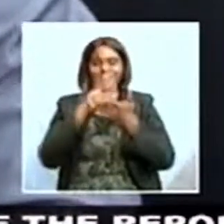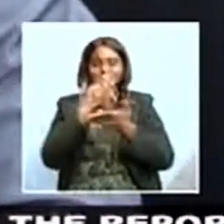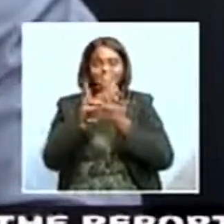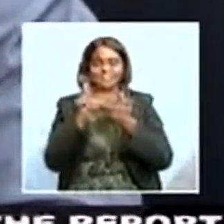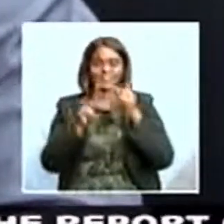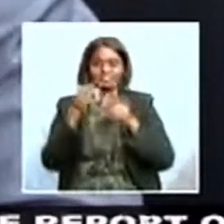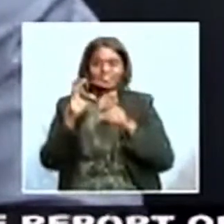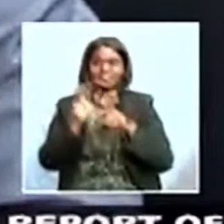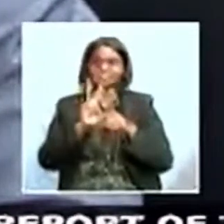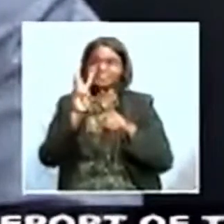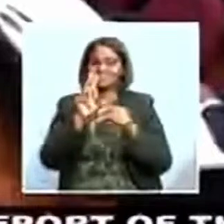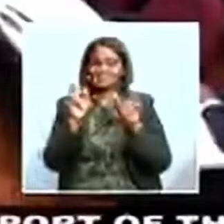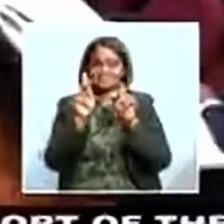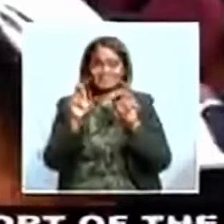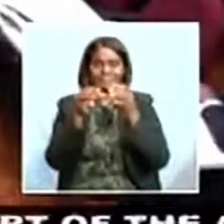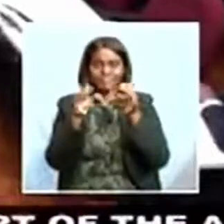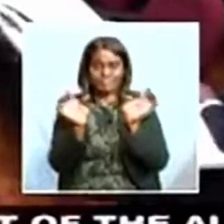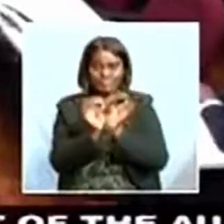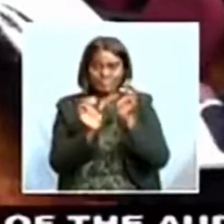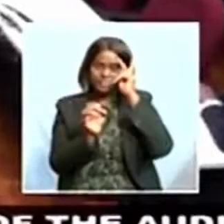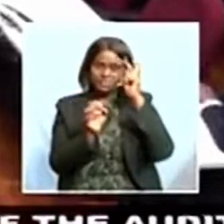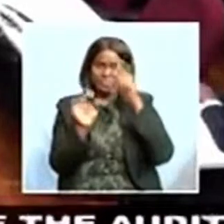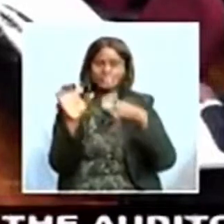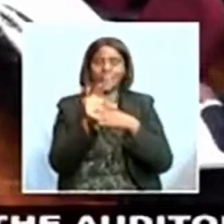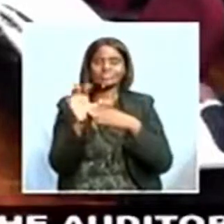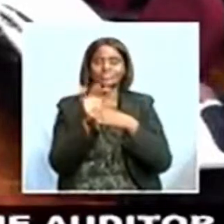of Sakere constituents, Kitwe in the Copper Belt.